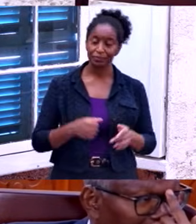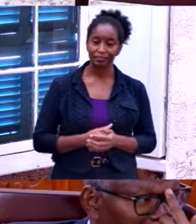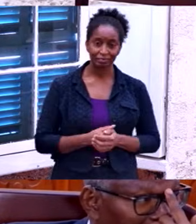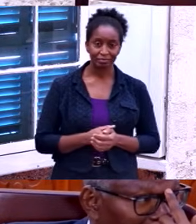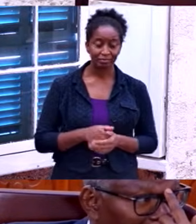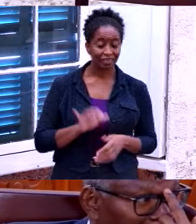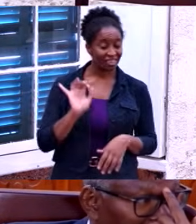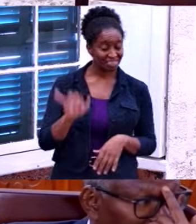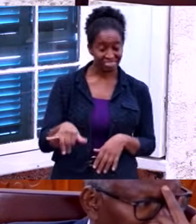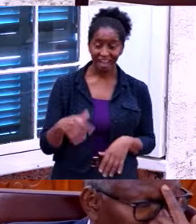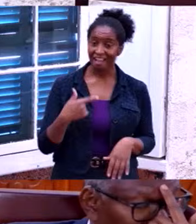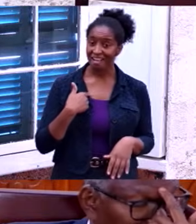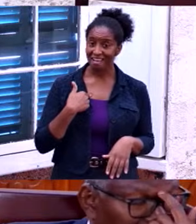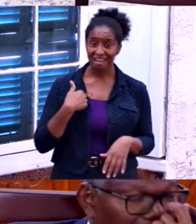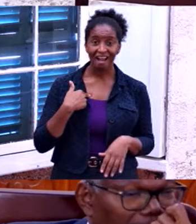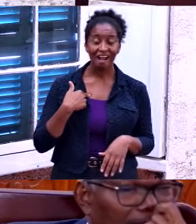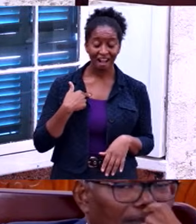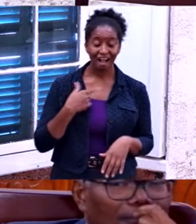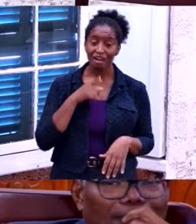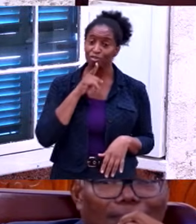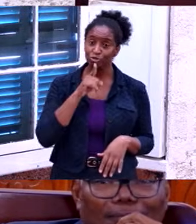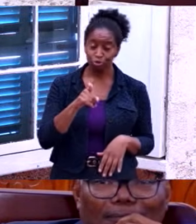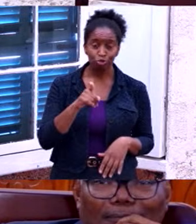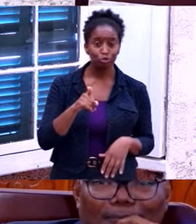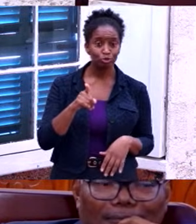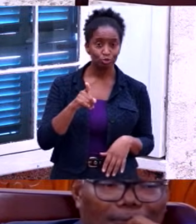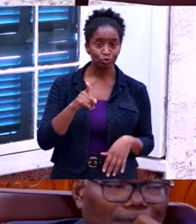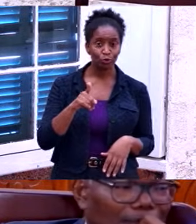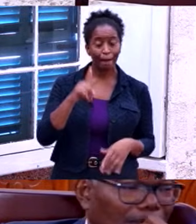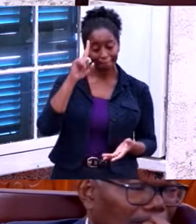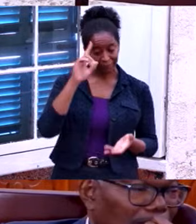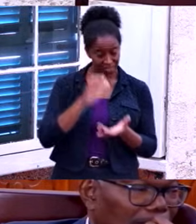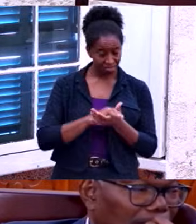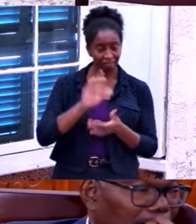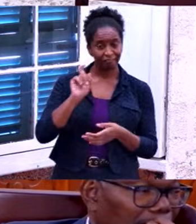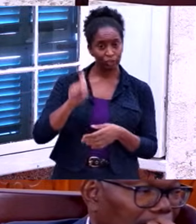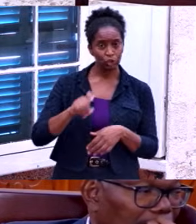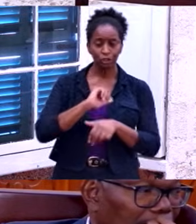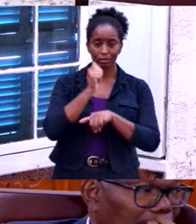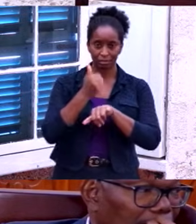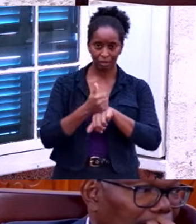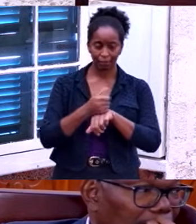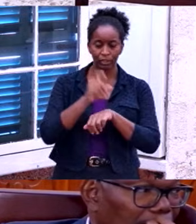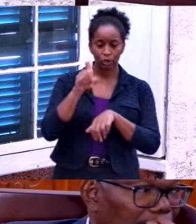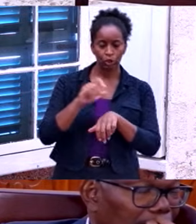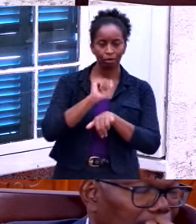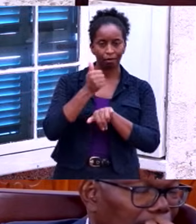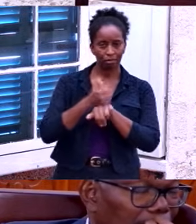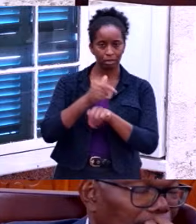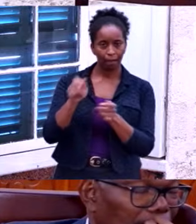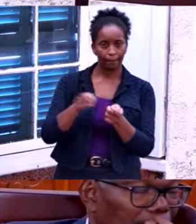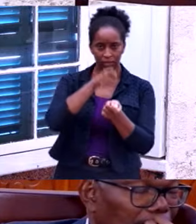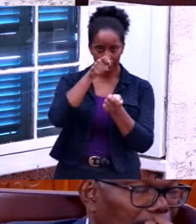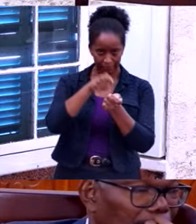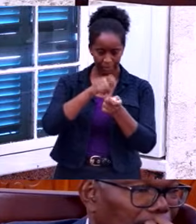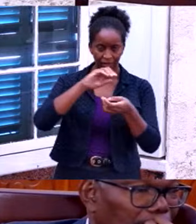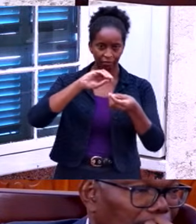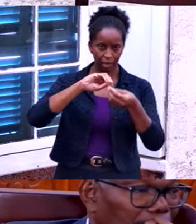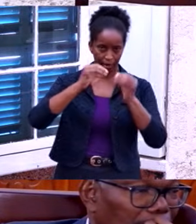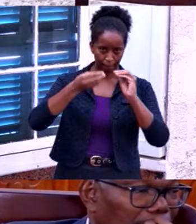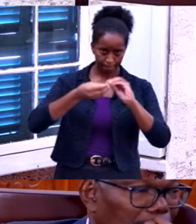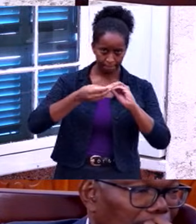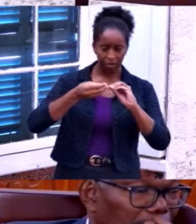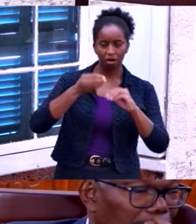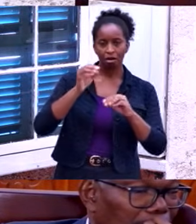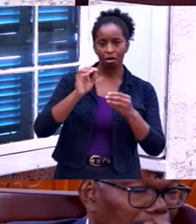So I don't expect, but at least the government has the benefit of my thinking